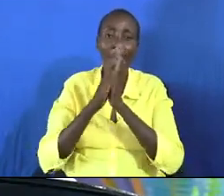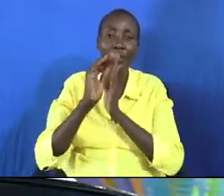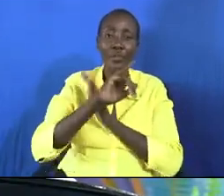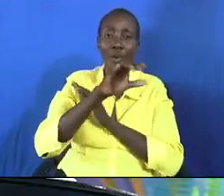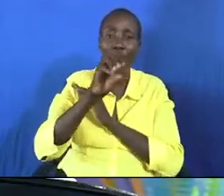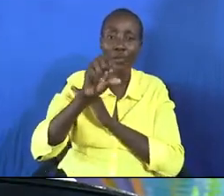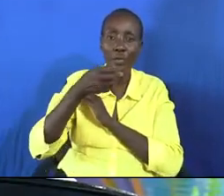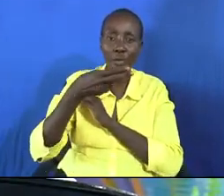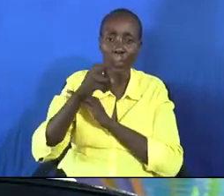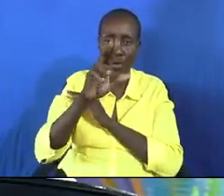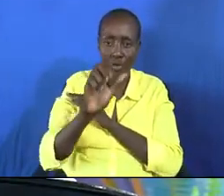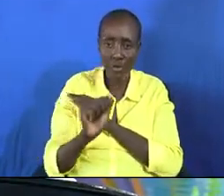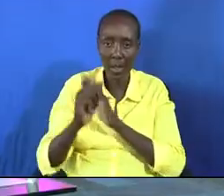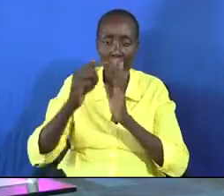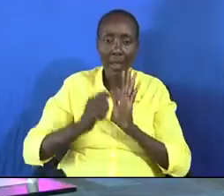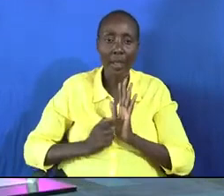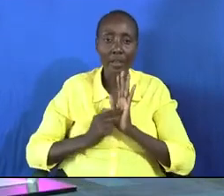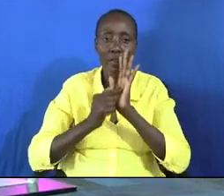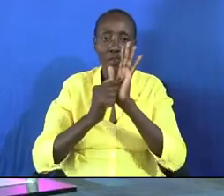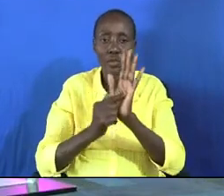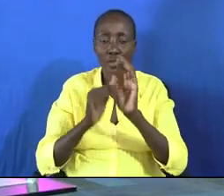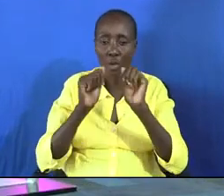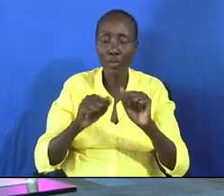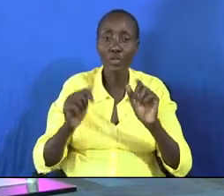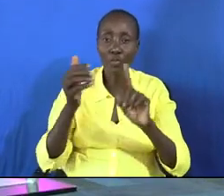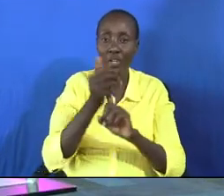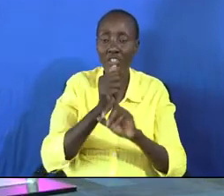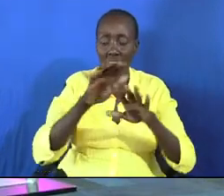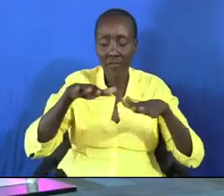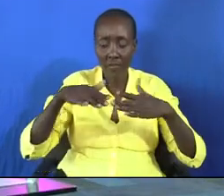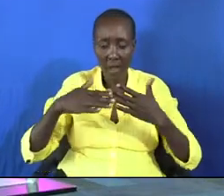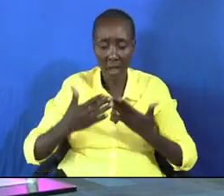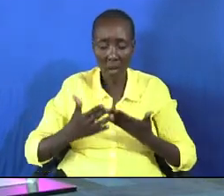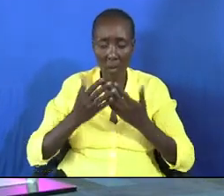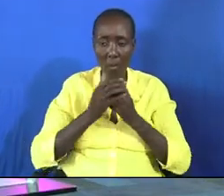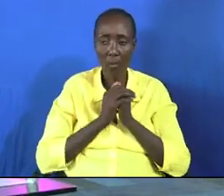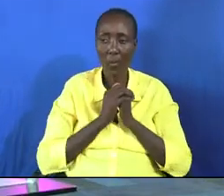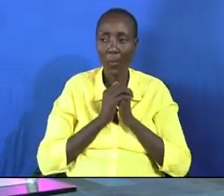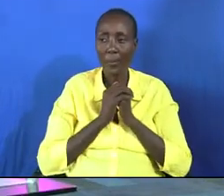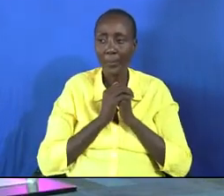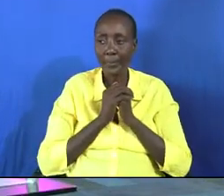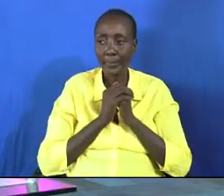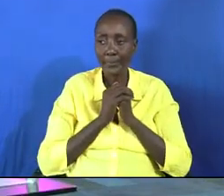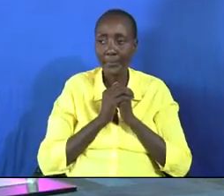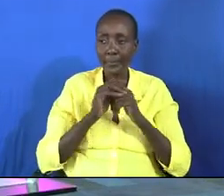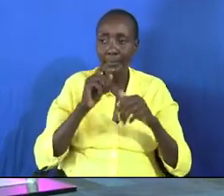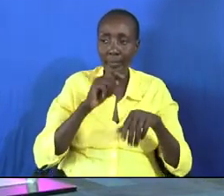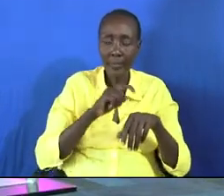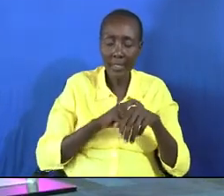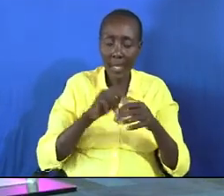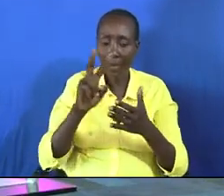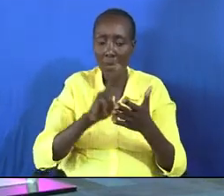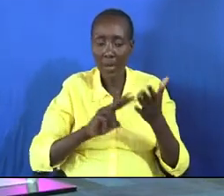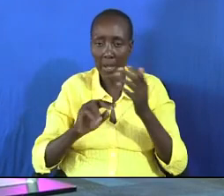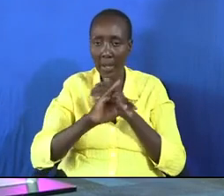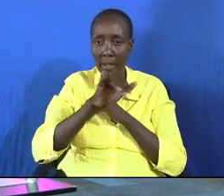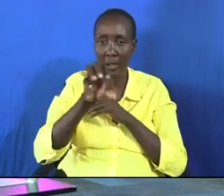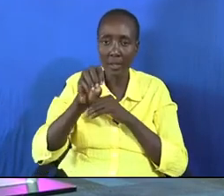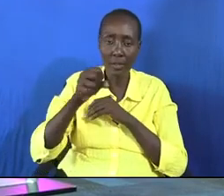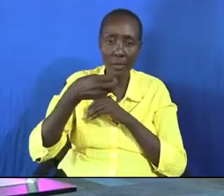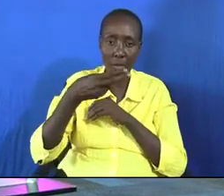Joshua illustrates how we can do all these things. When we look at Joshua,